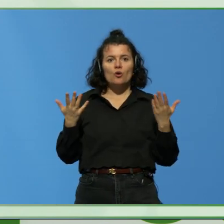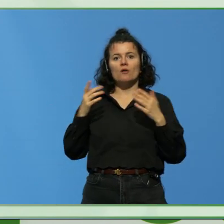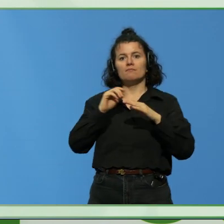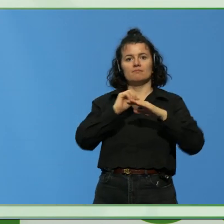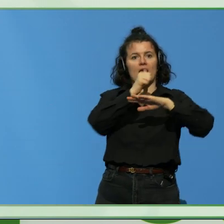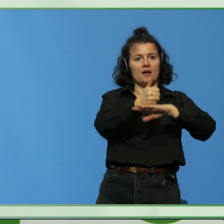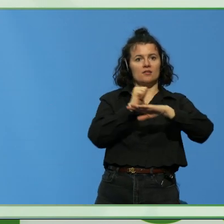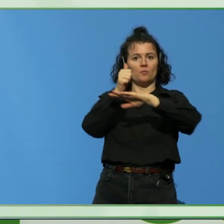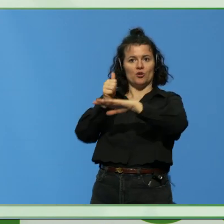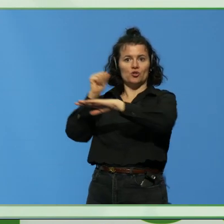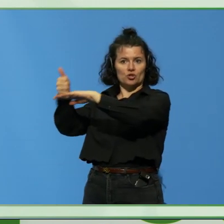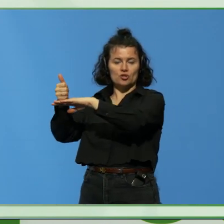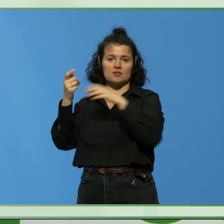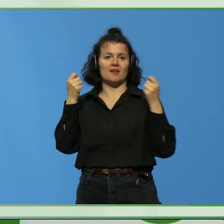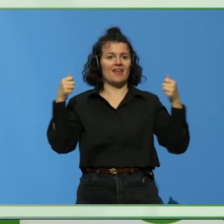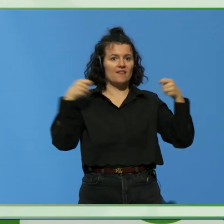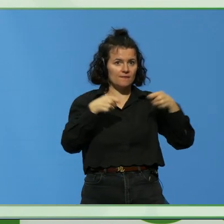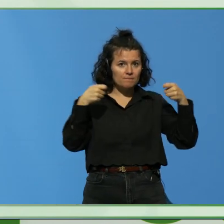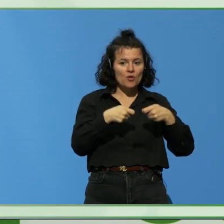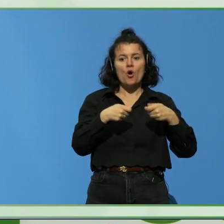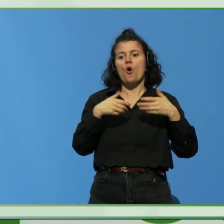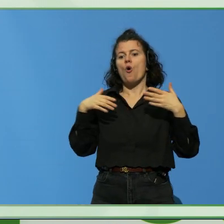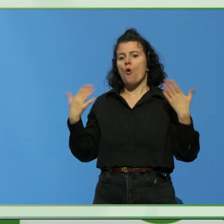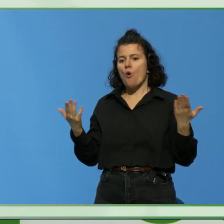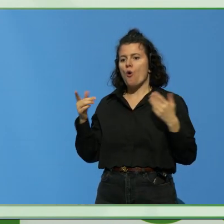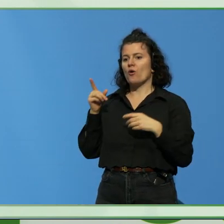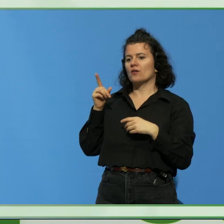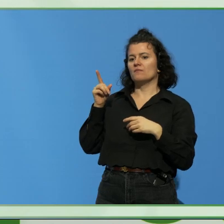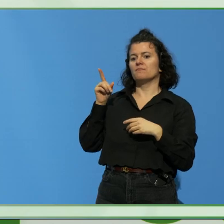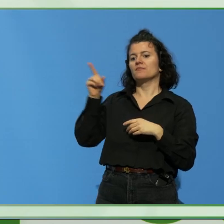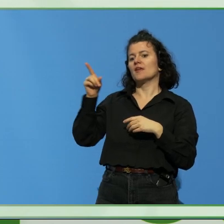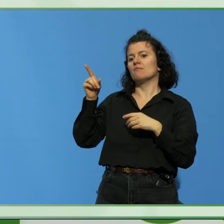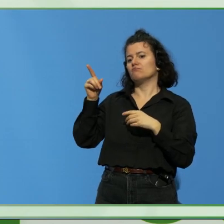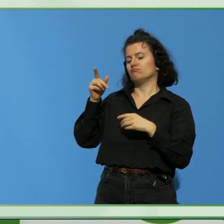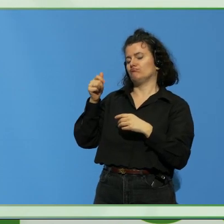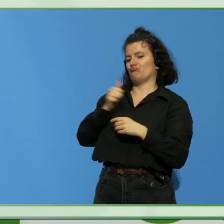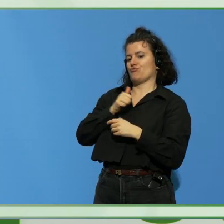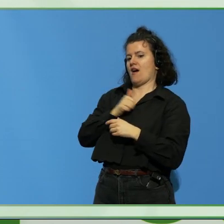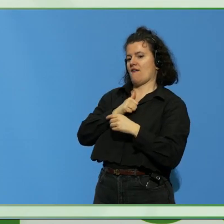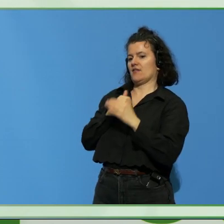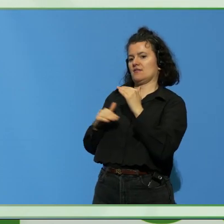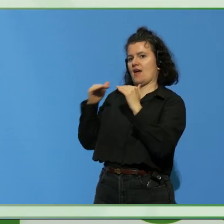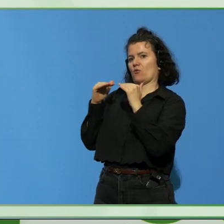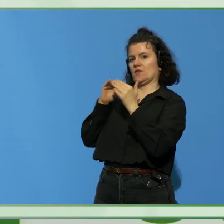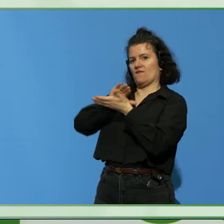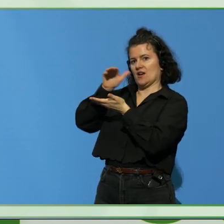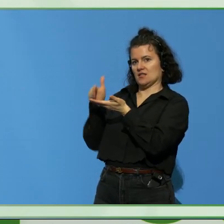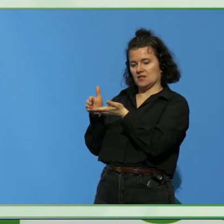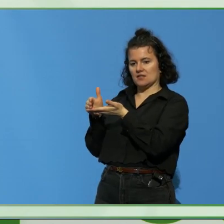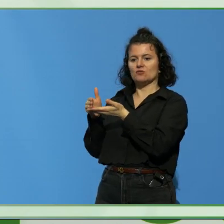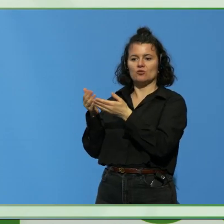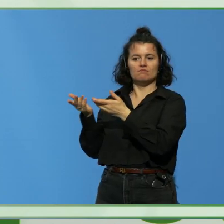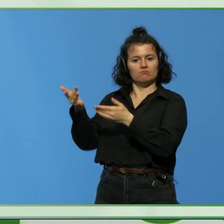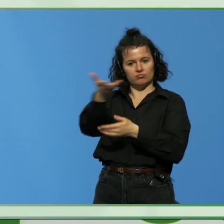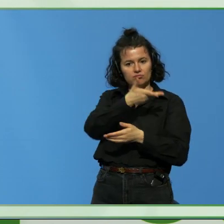entrepreneurs turned investors, private equity funds, and high net worth individuals, right? Because we believe that capital,